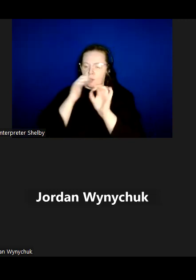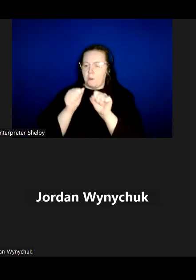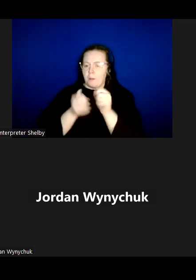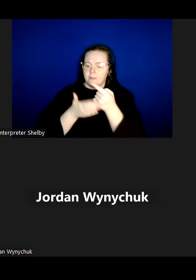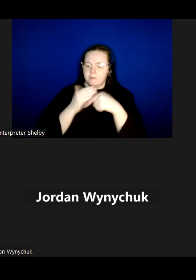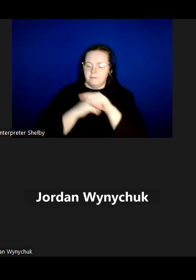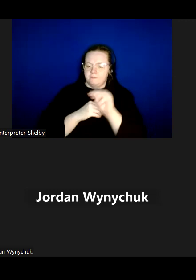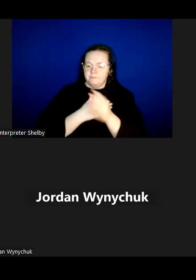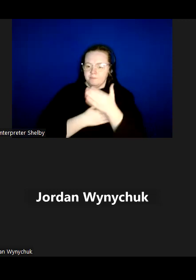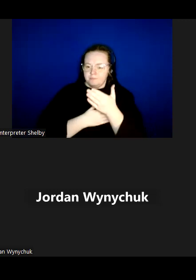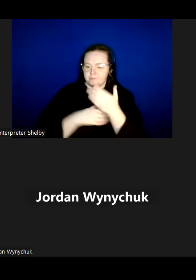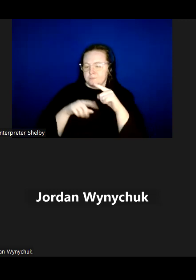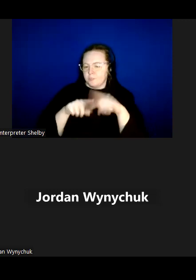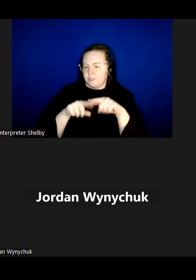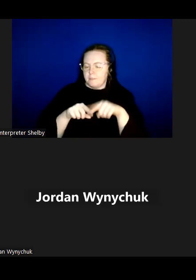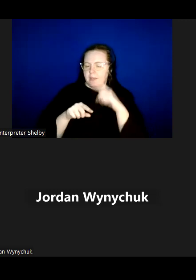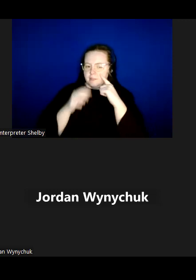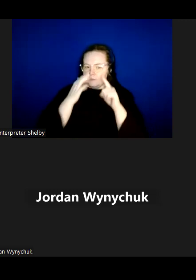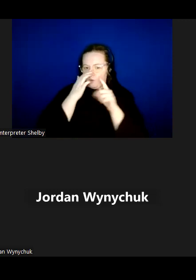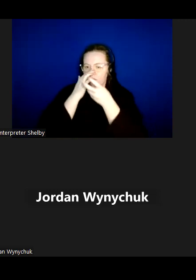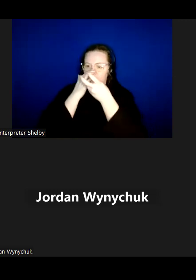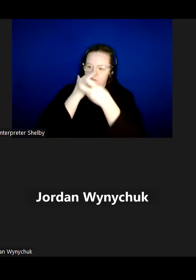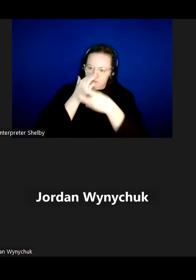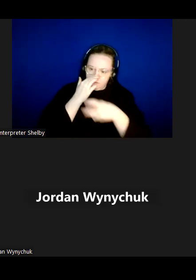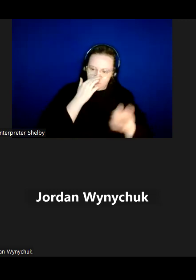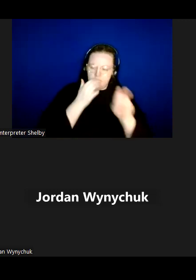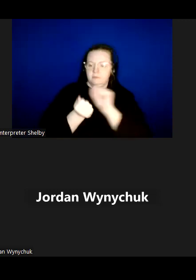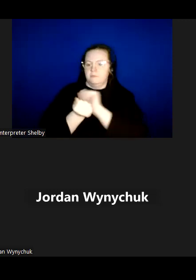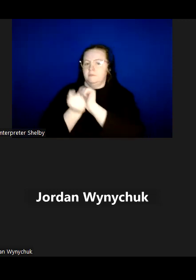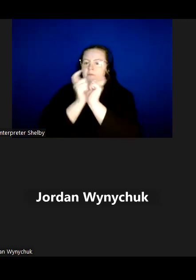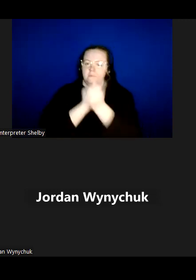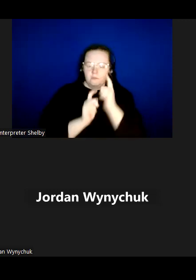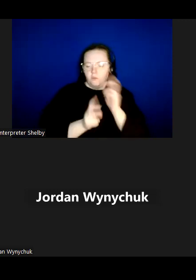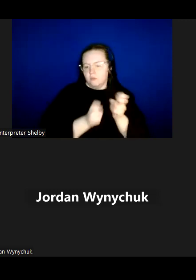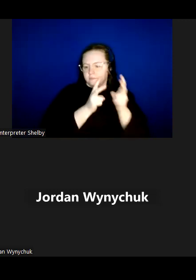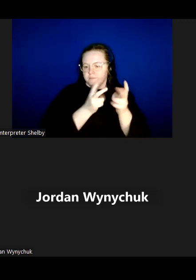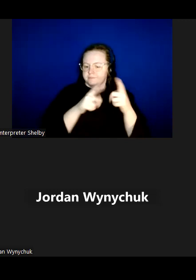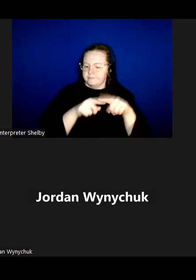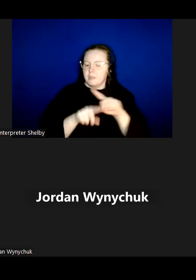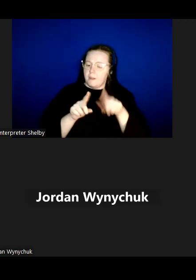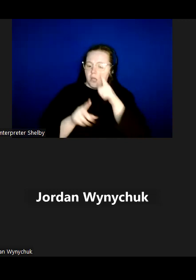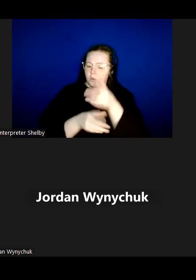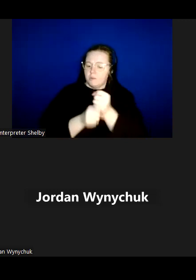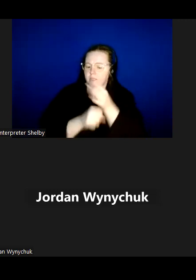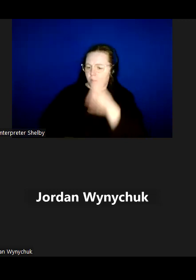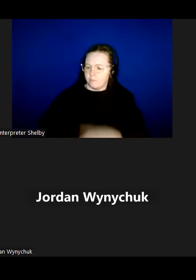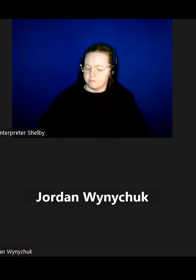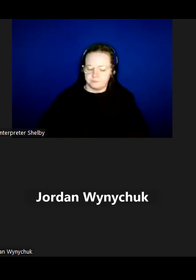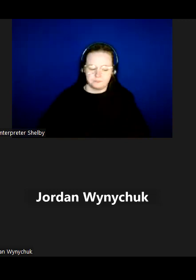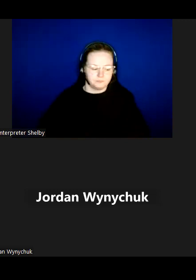morning, depending how long it takes it for it to translate to be posted. So yes, you will get the link to the recording.